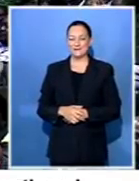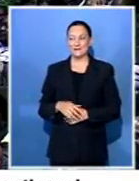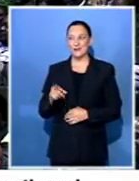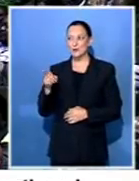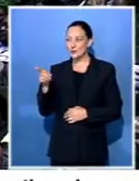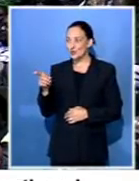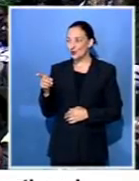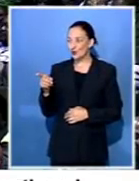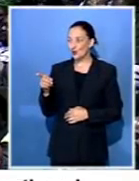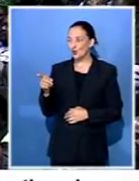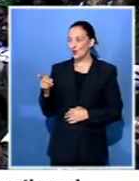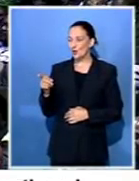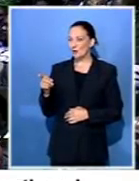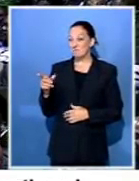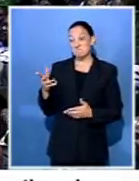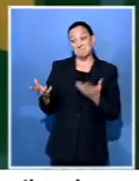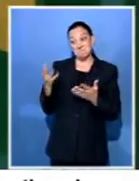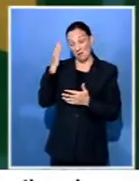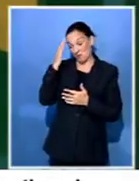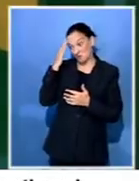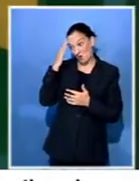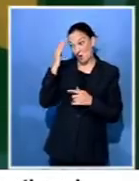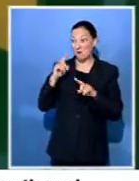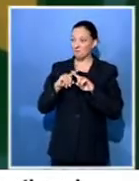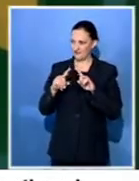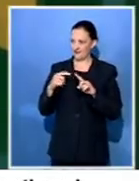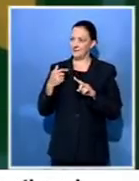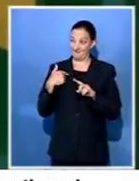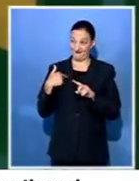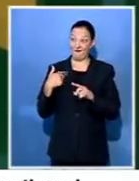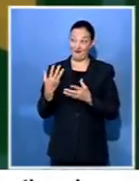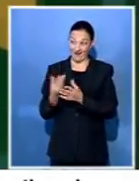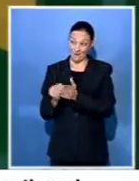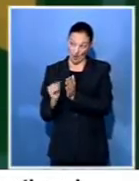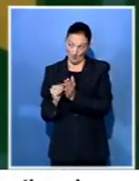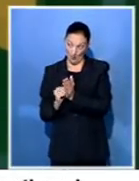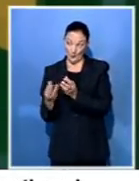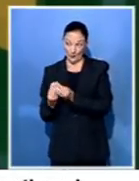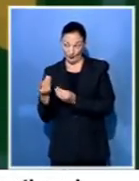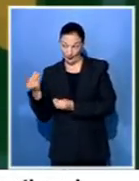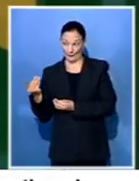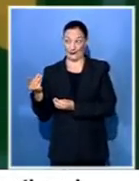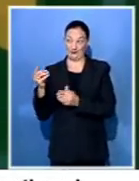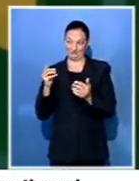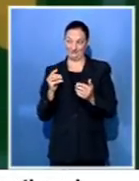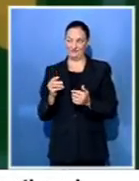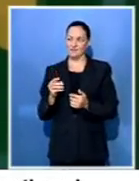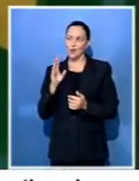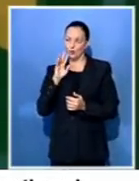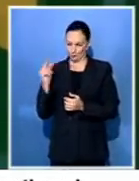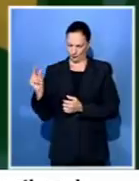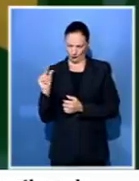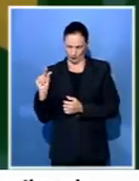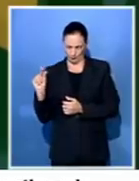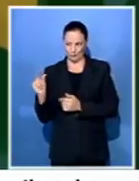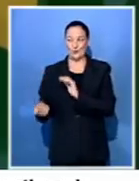You may or may not know that I have an appointment with you, and it is going to happen very